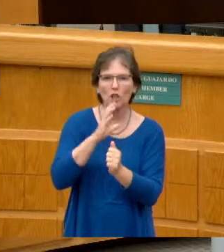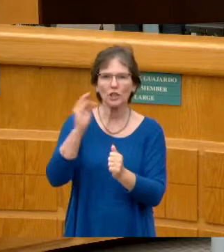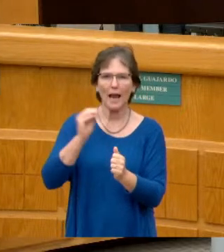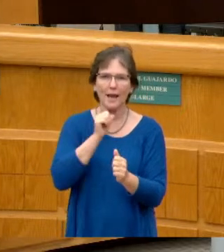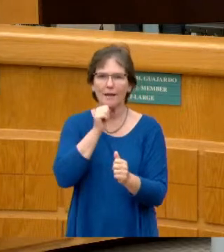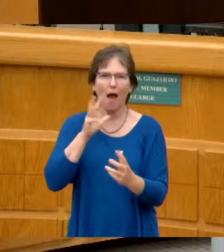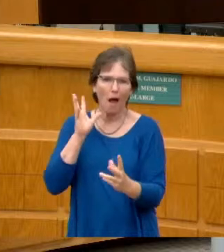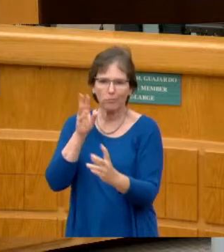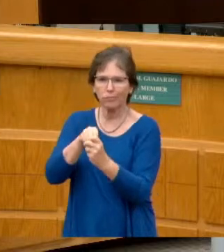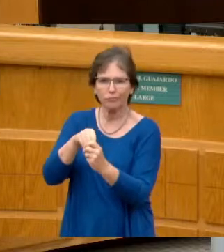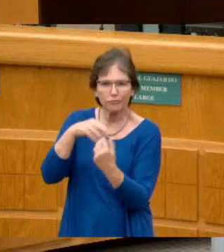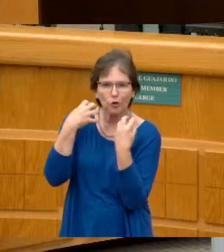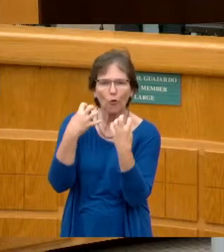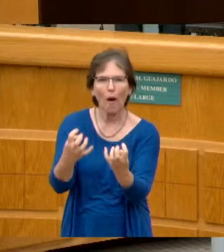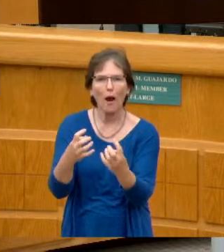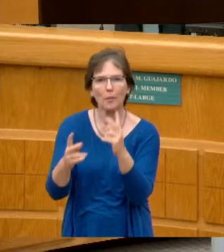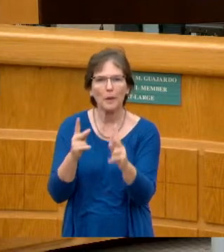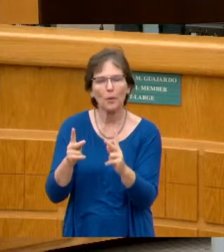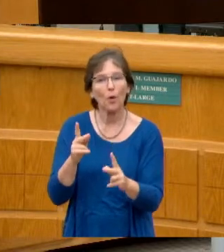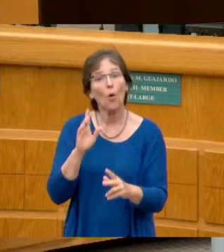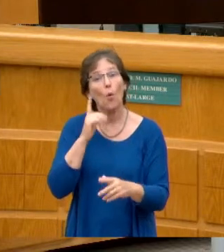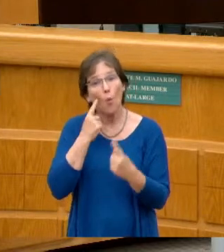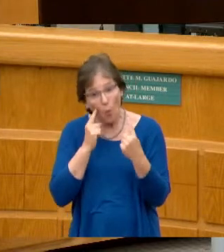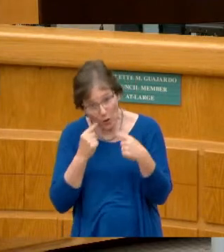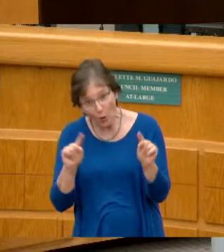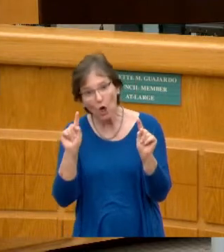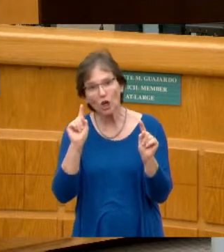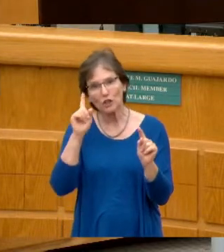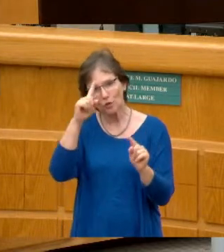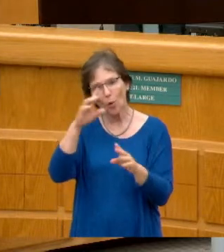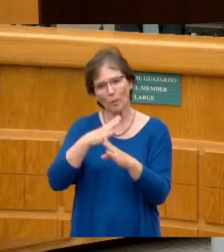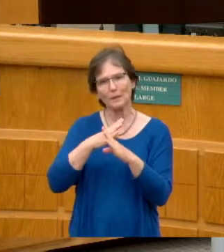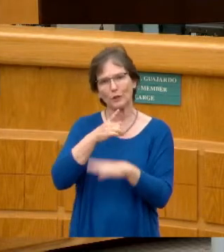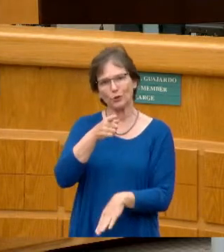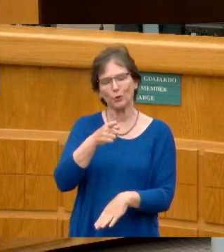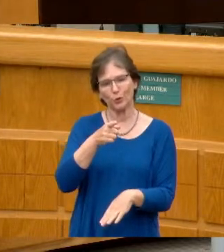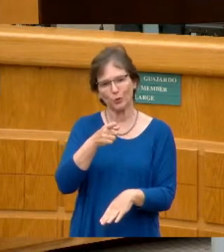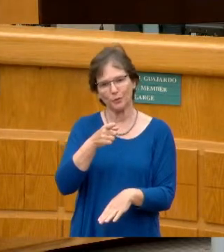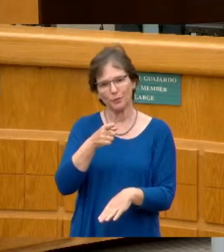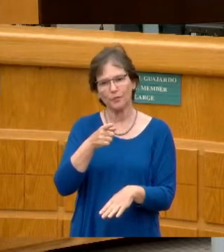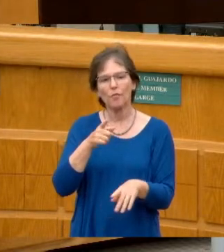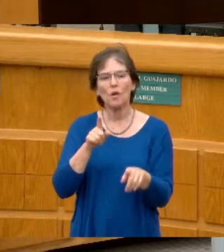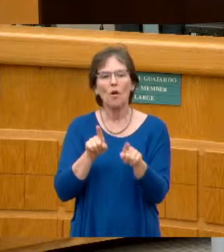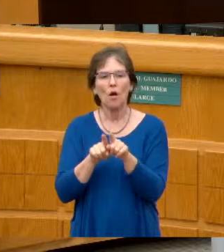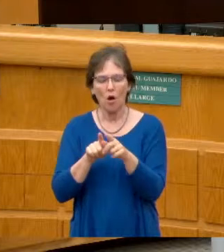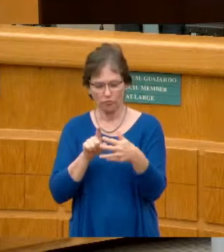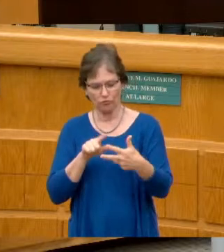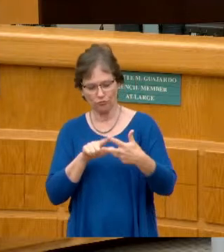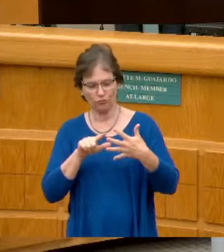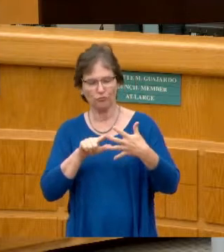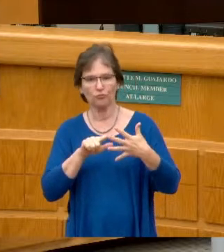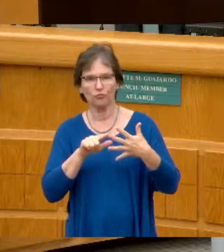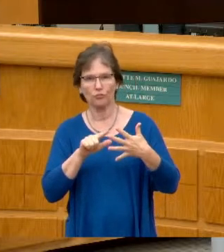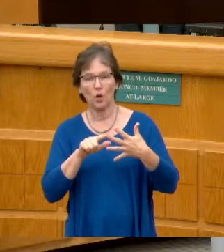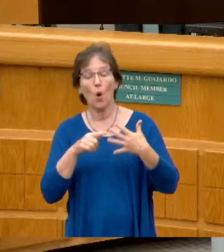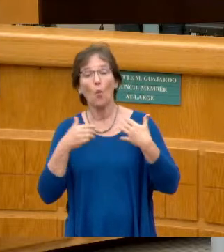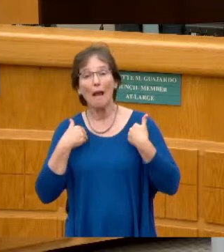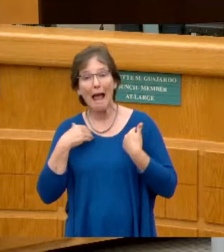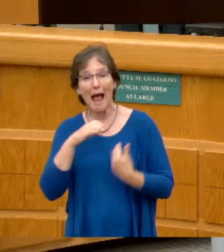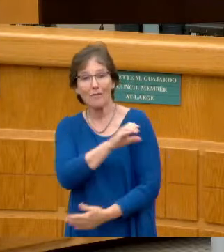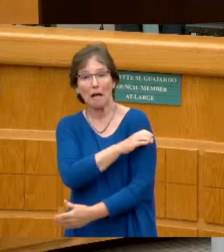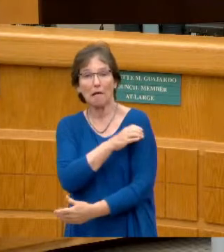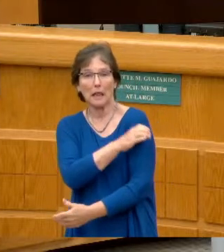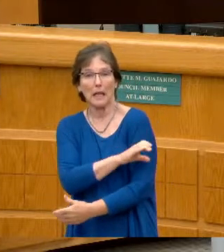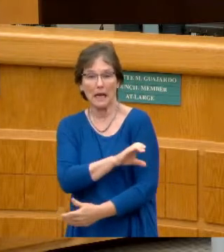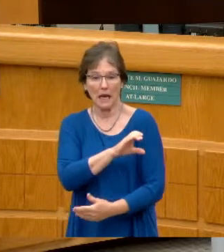these precautions that we know. Those are those 3 W's Annette's always talking about, because they work. Isn't it great that you actually